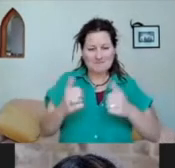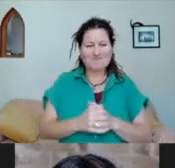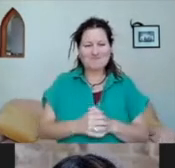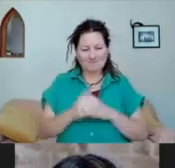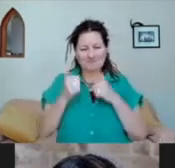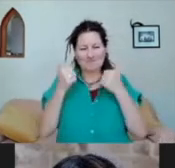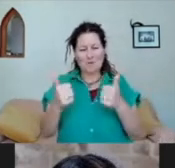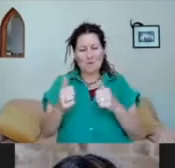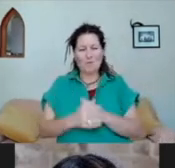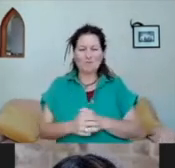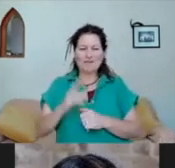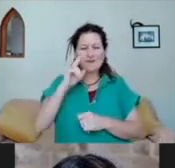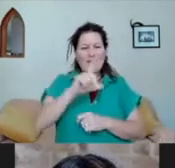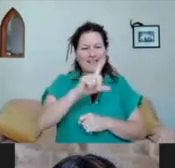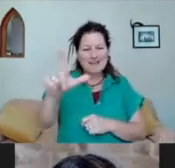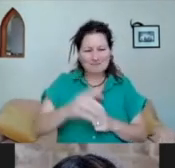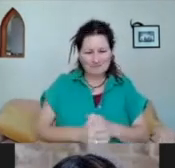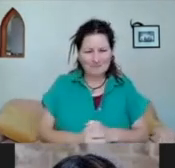Okay, cool. See you later.